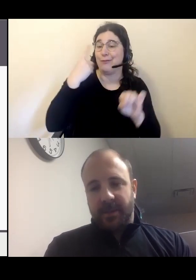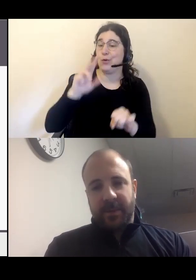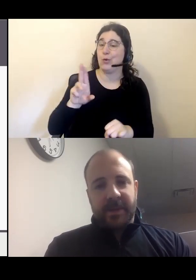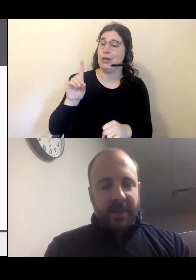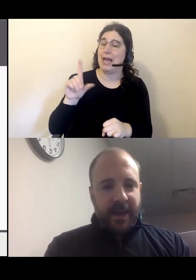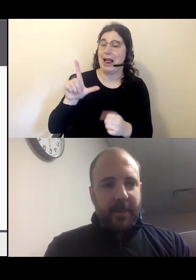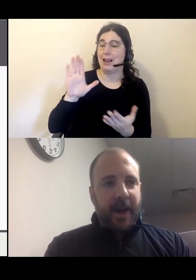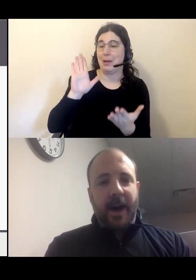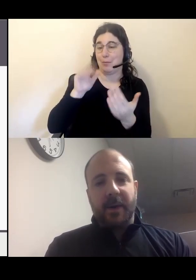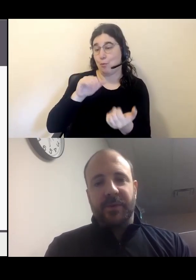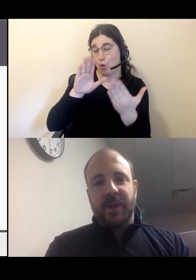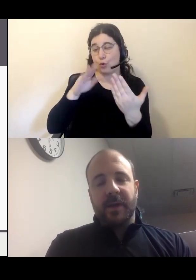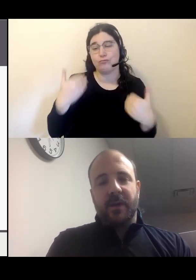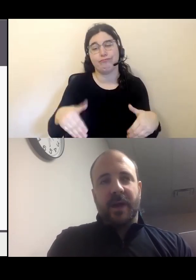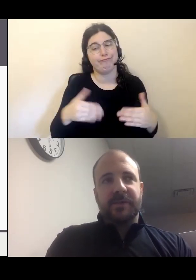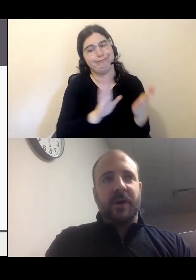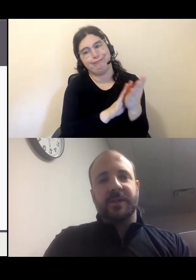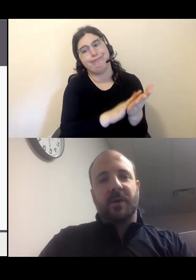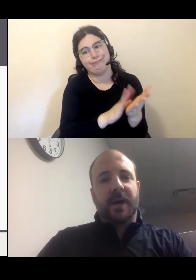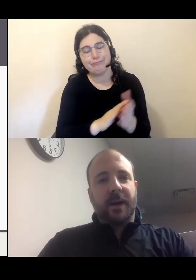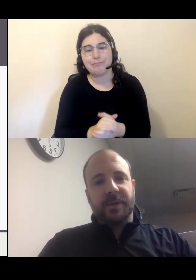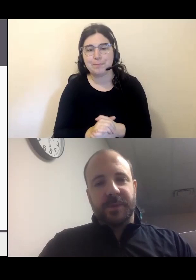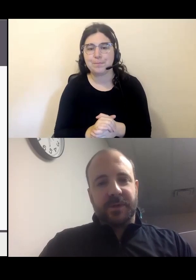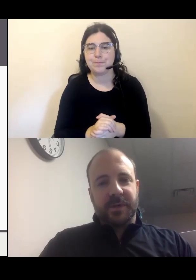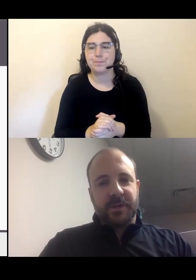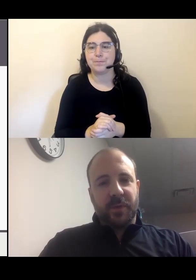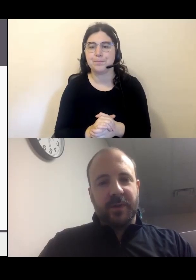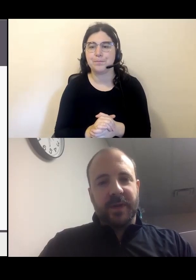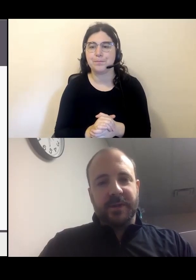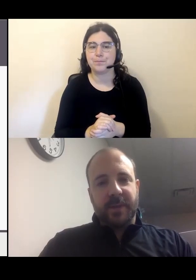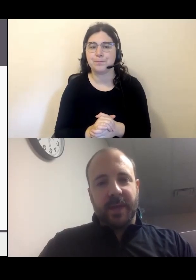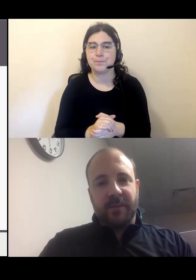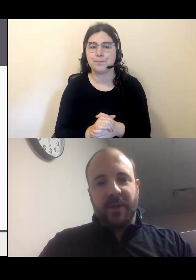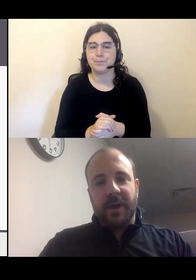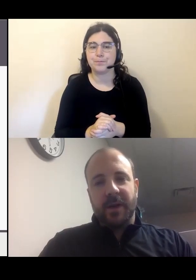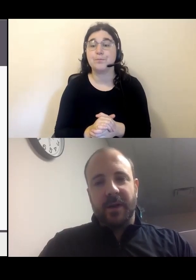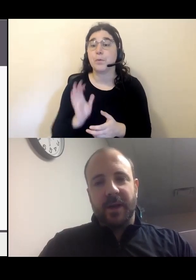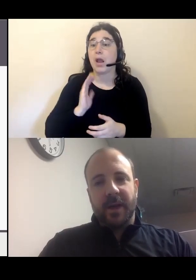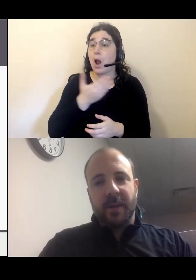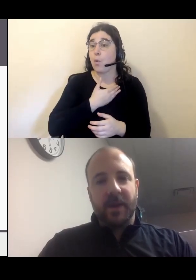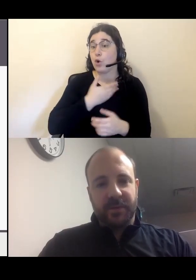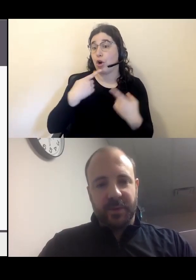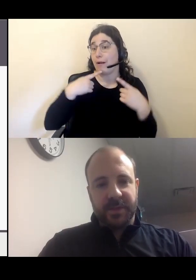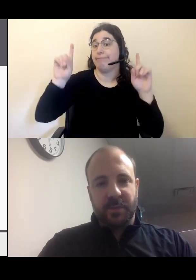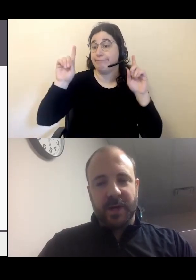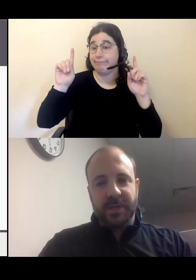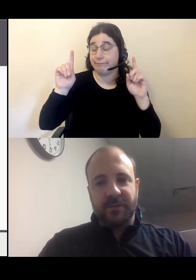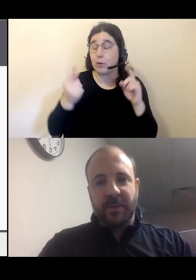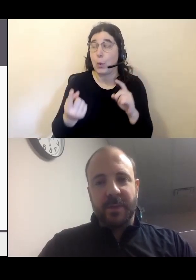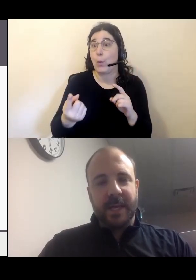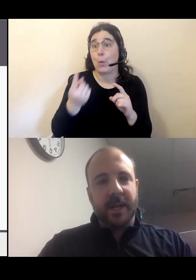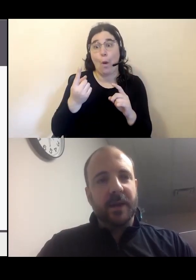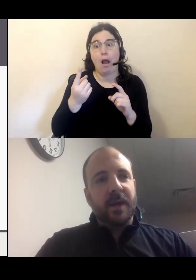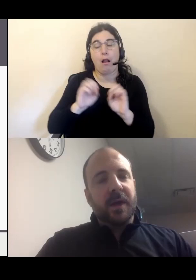is a compliment to them. I would say that as far as our accomplishments are concerned, one of the things that became very apparent with this